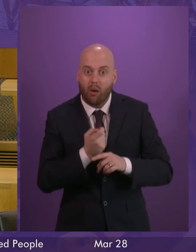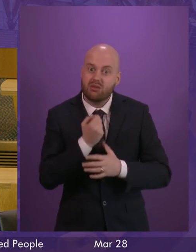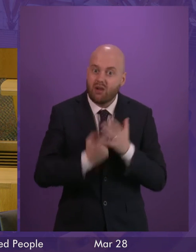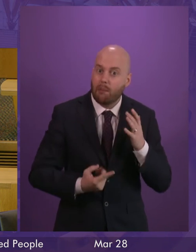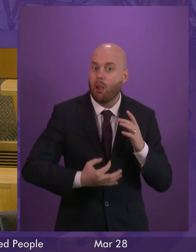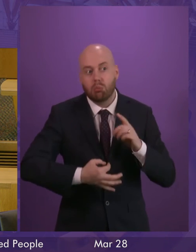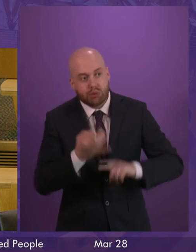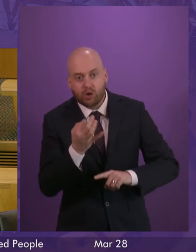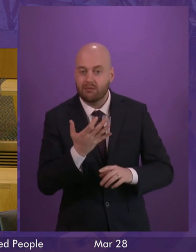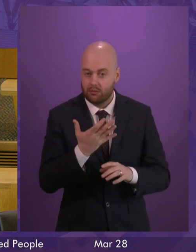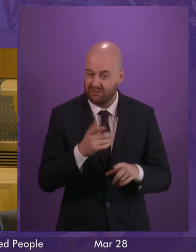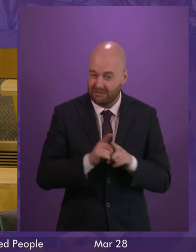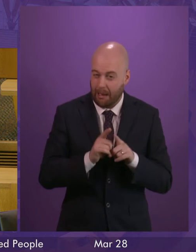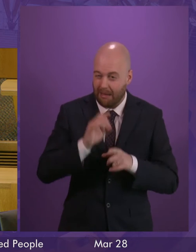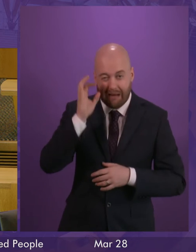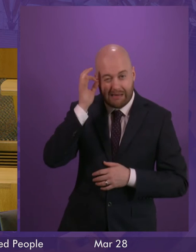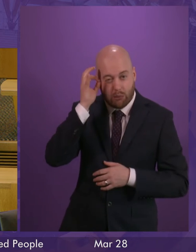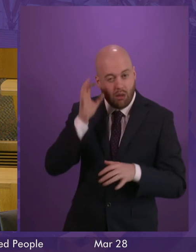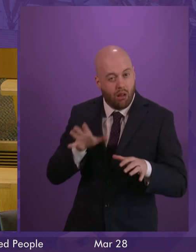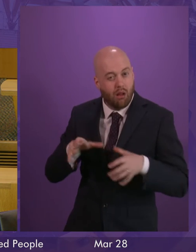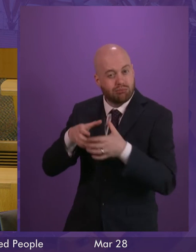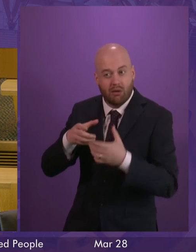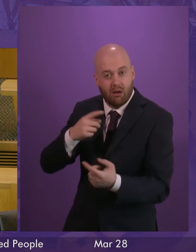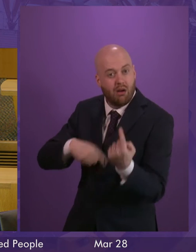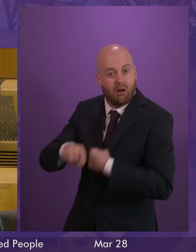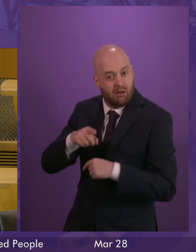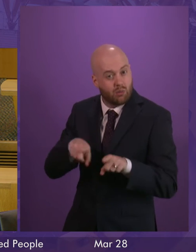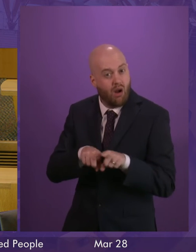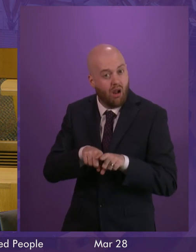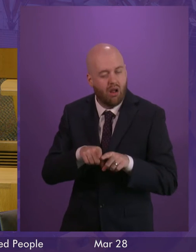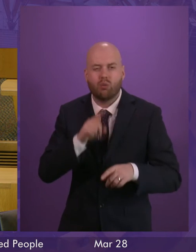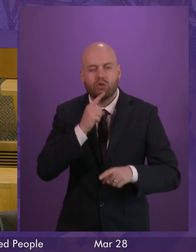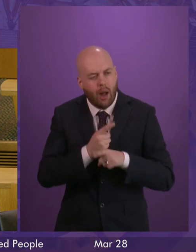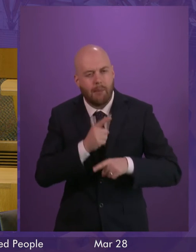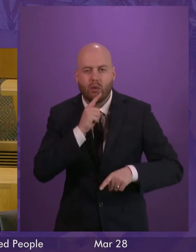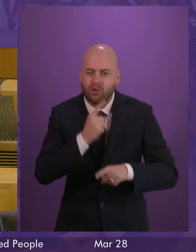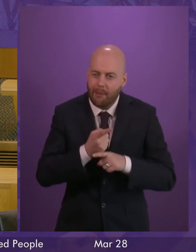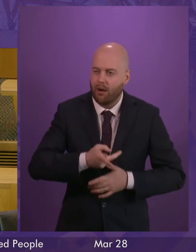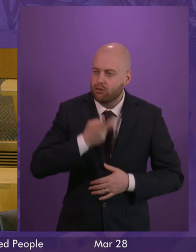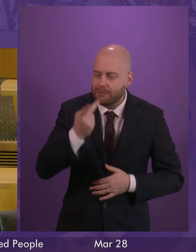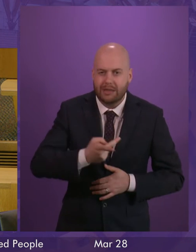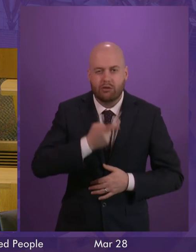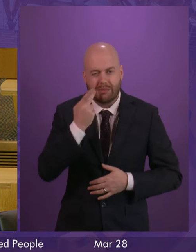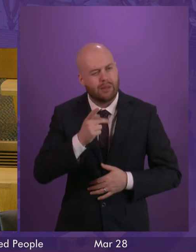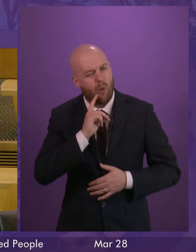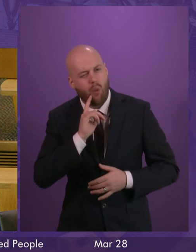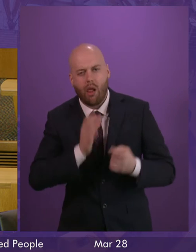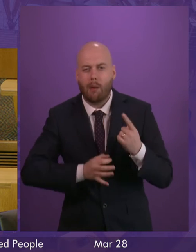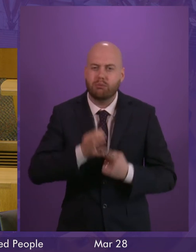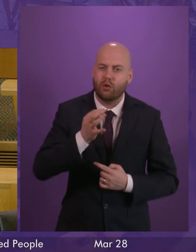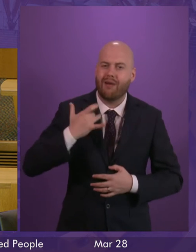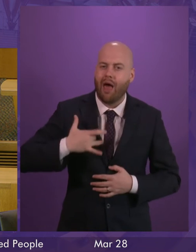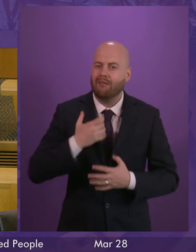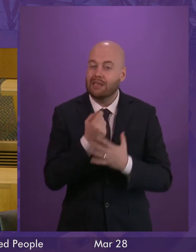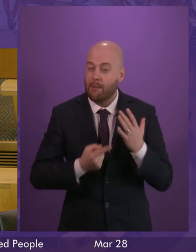chambers around the country, and the reality of the lived experience of people with disabilities in this country. I worked as a